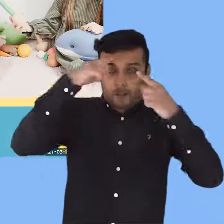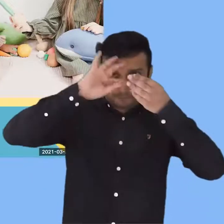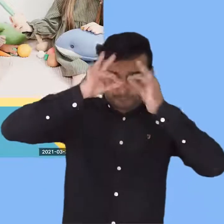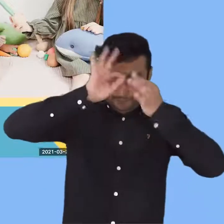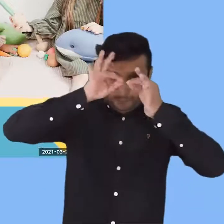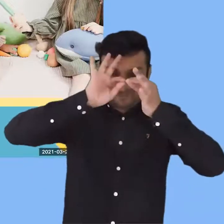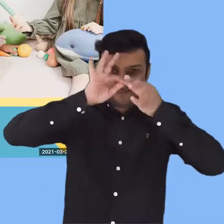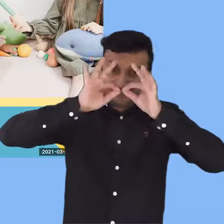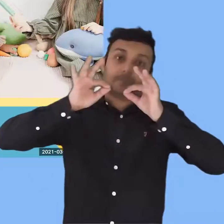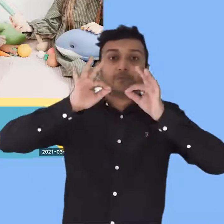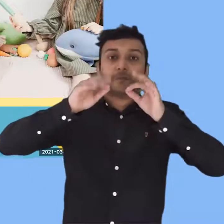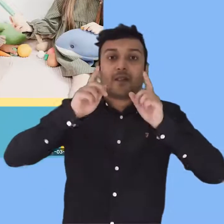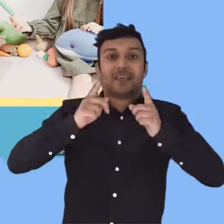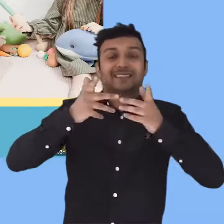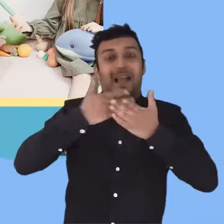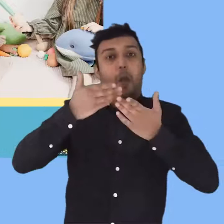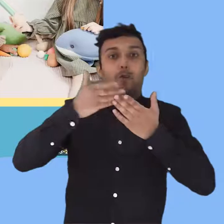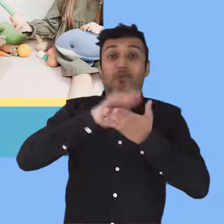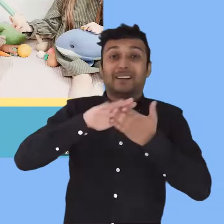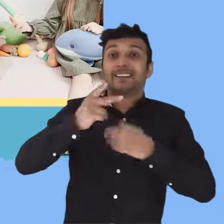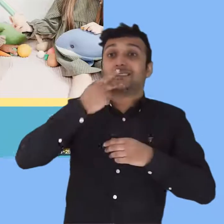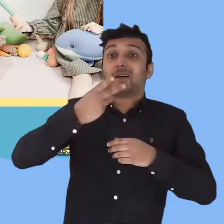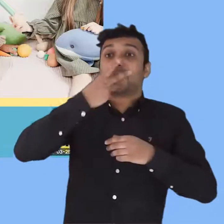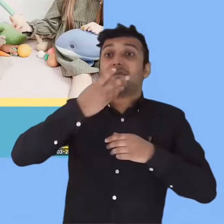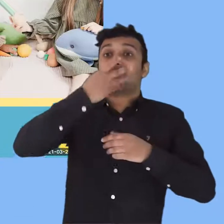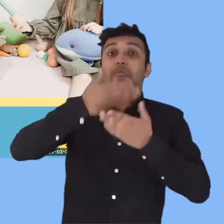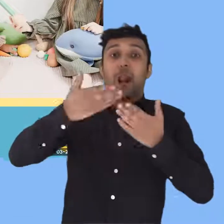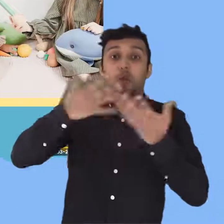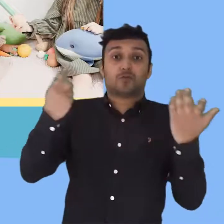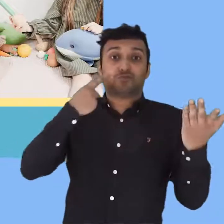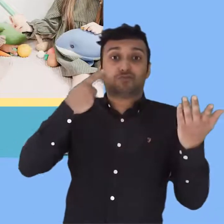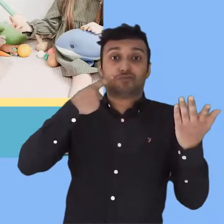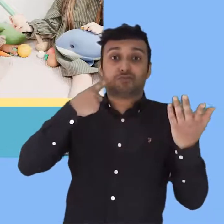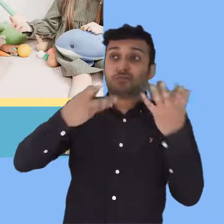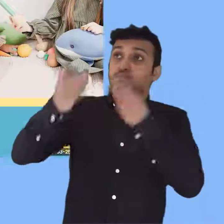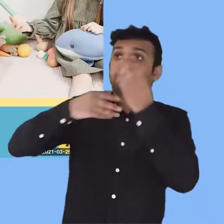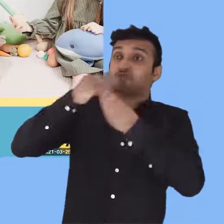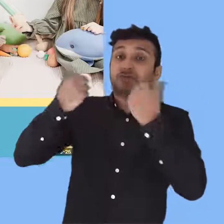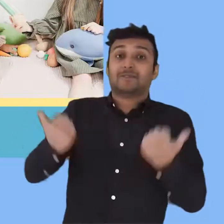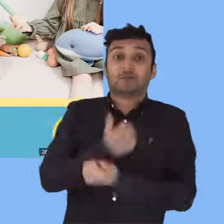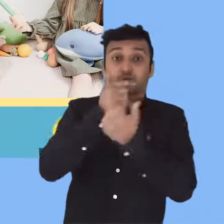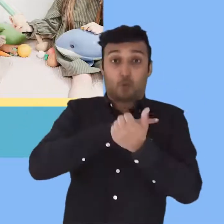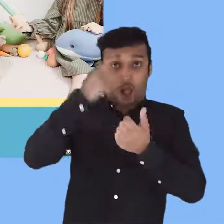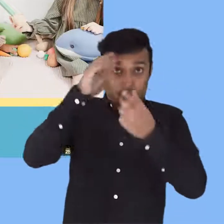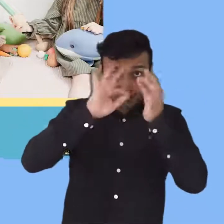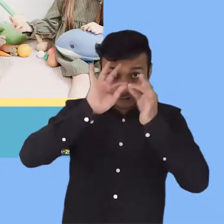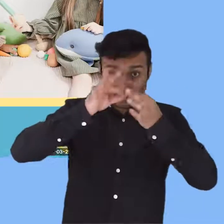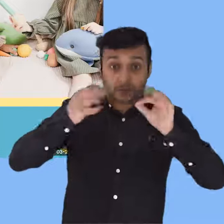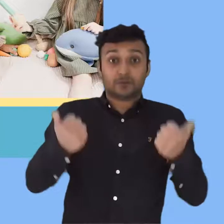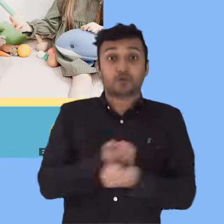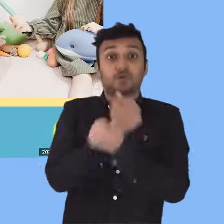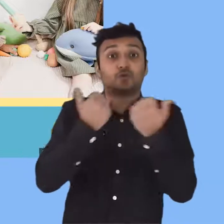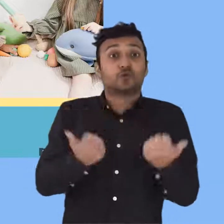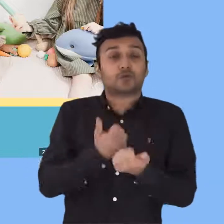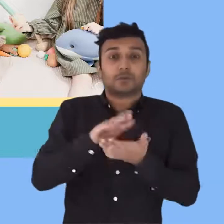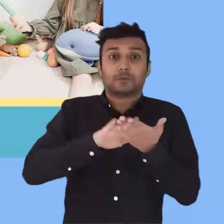language. So having a good foundation in one language will stand them in good stead for learning the next language. And so it's really important